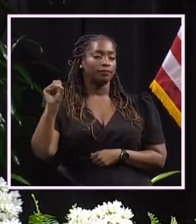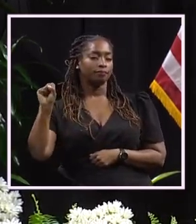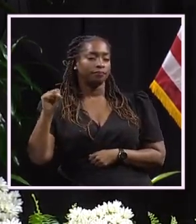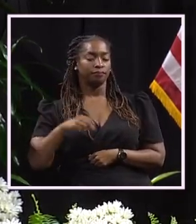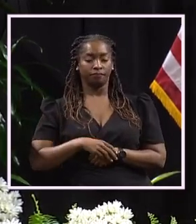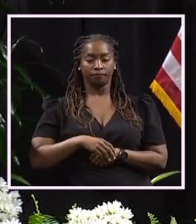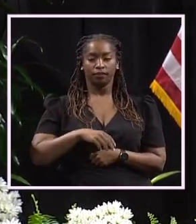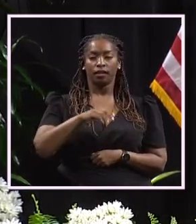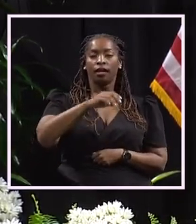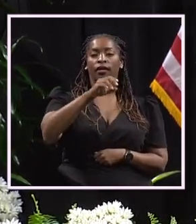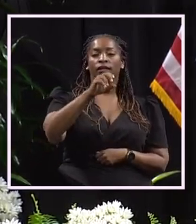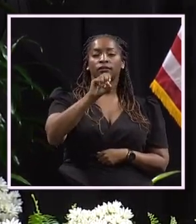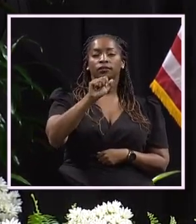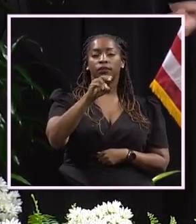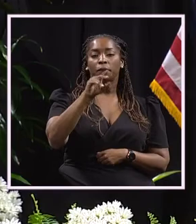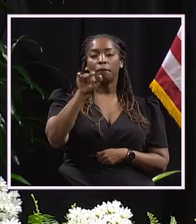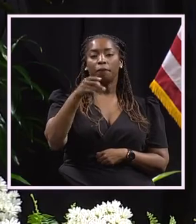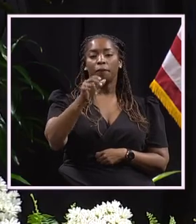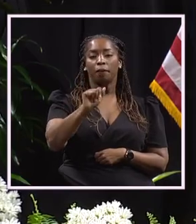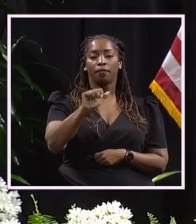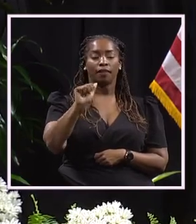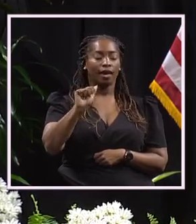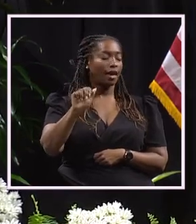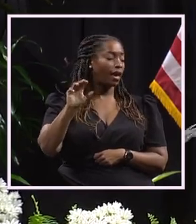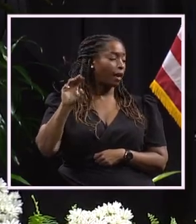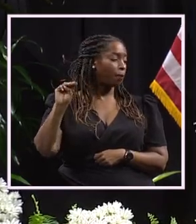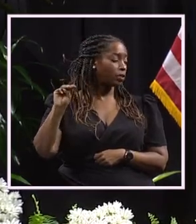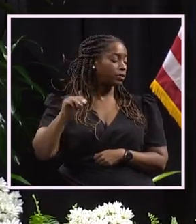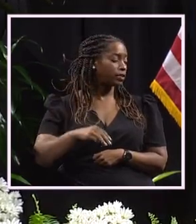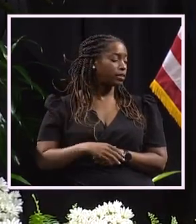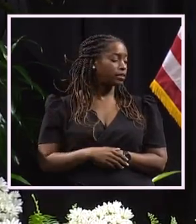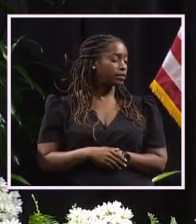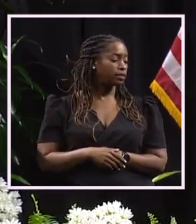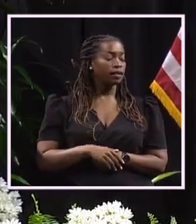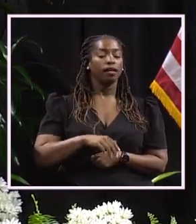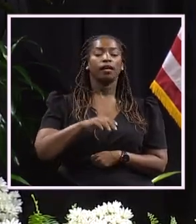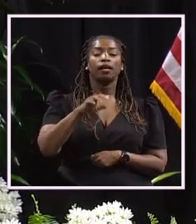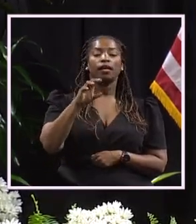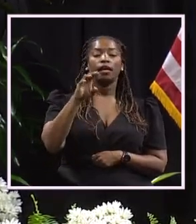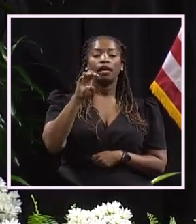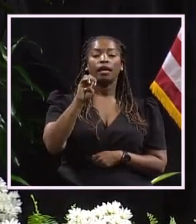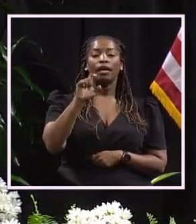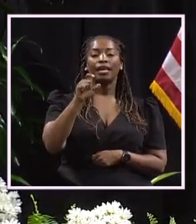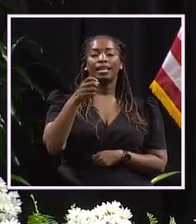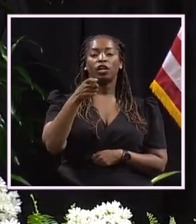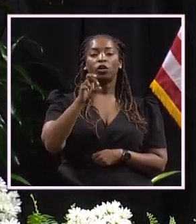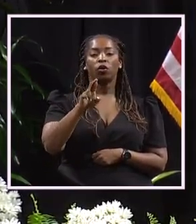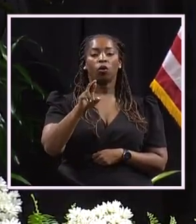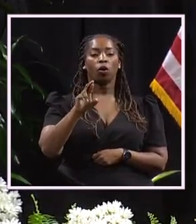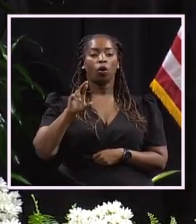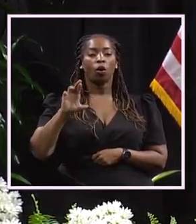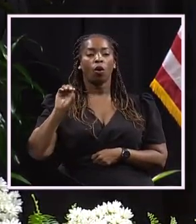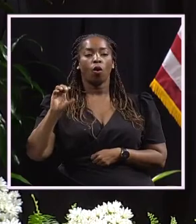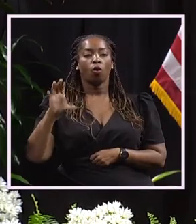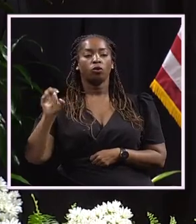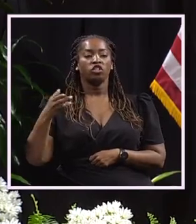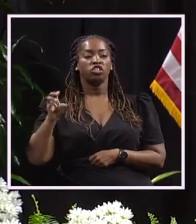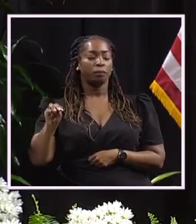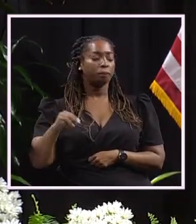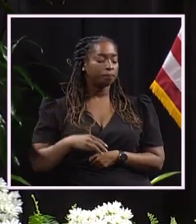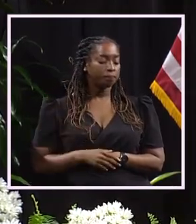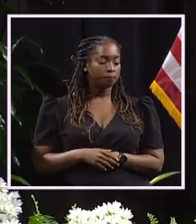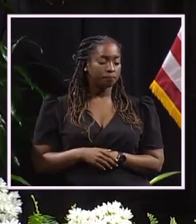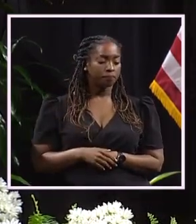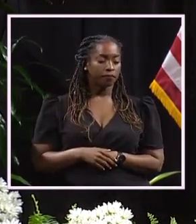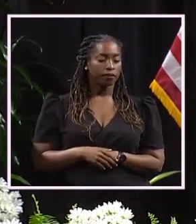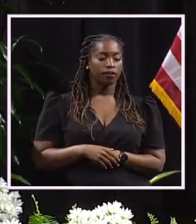Samantha A. Martinez. Eleanor C. Beauchamp, magna cum laude. Raquel Valdez